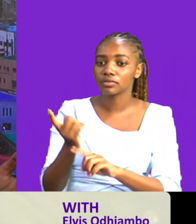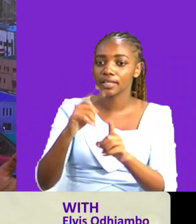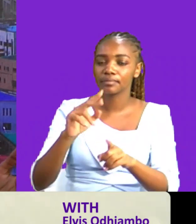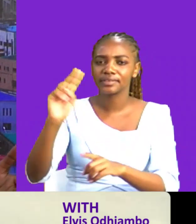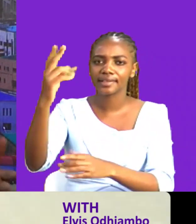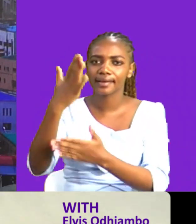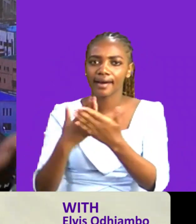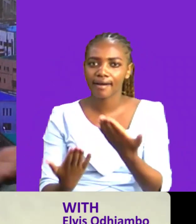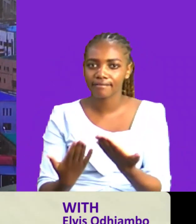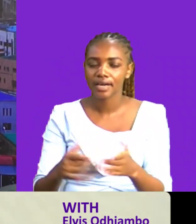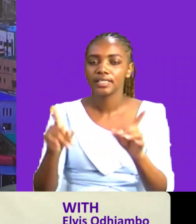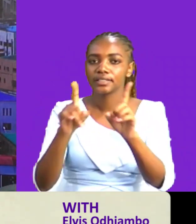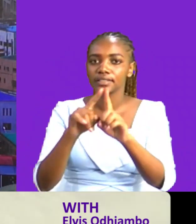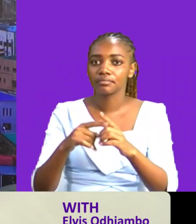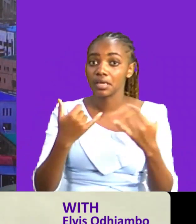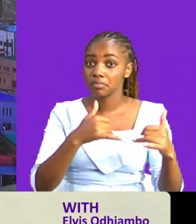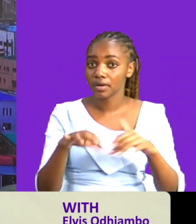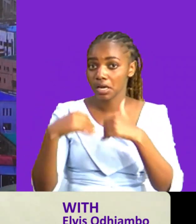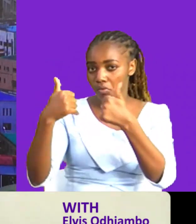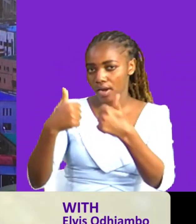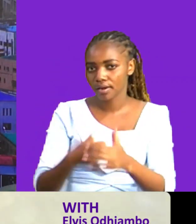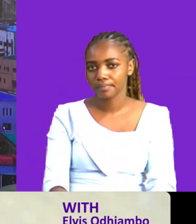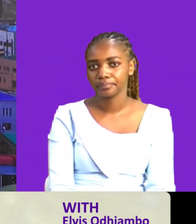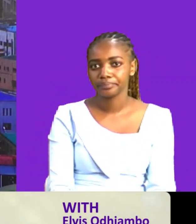half rather, and he played really well.